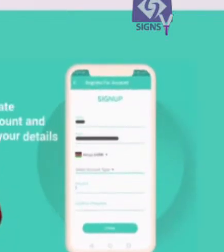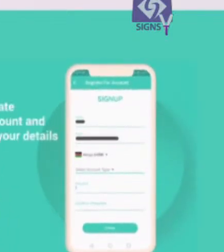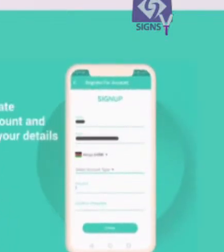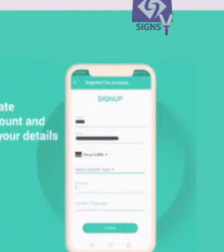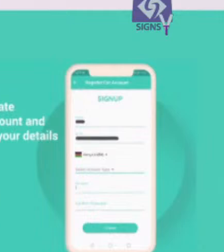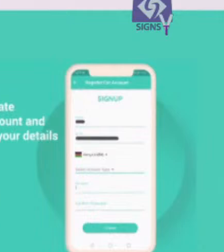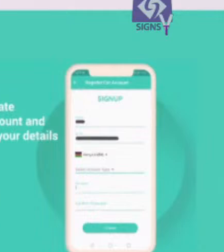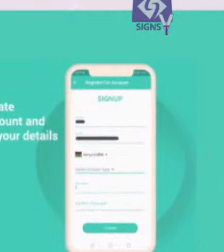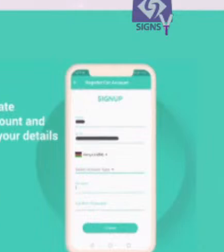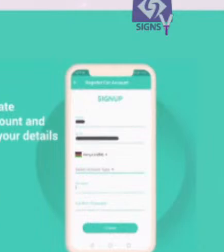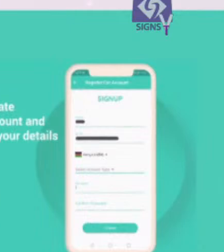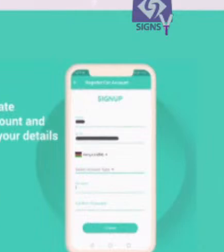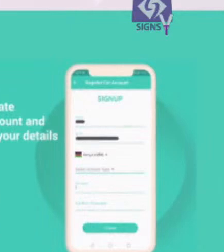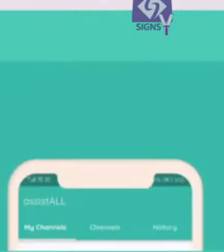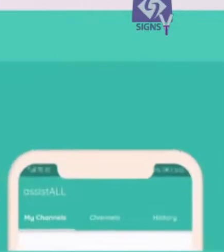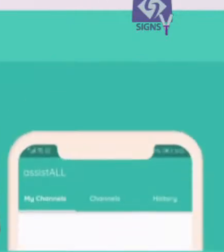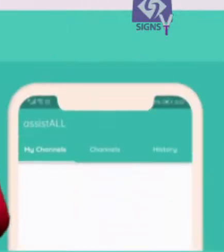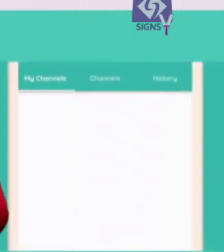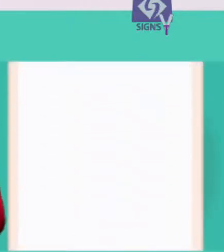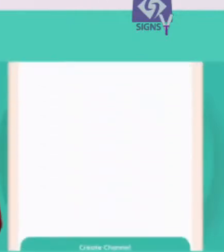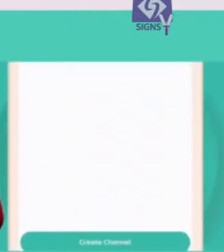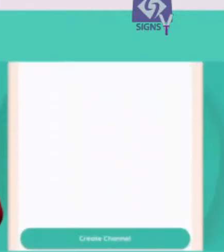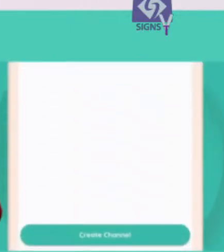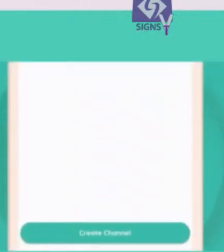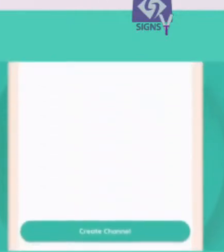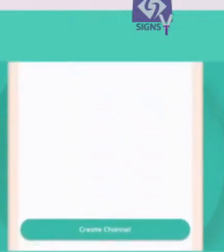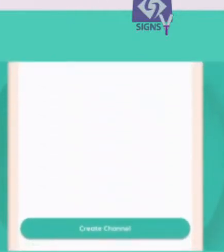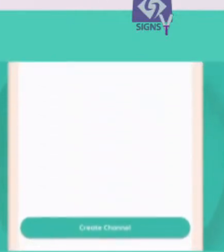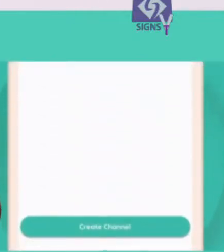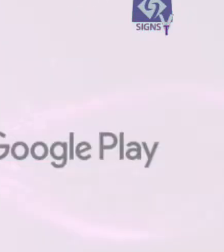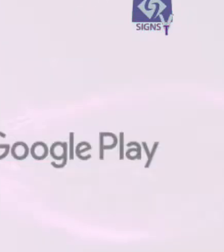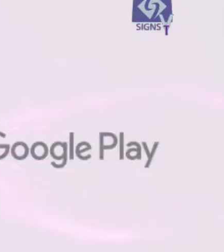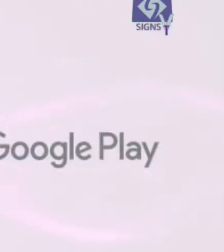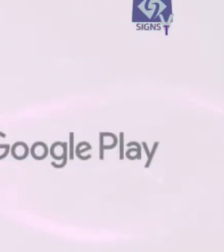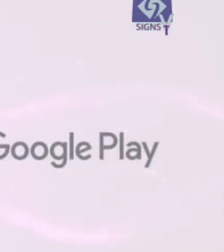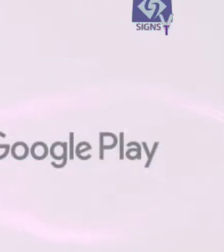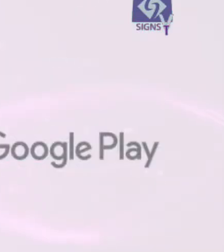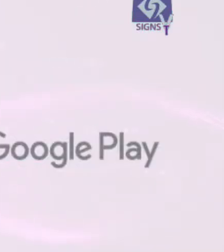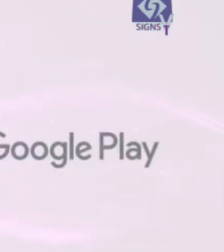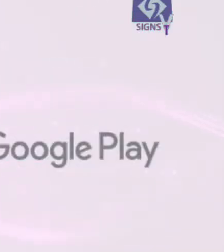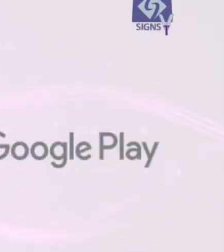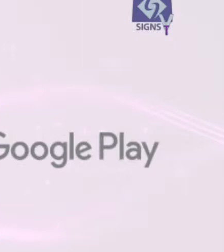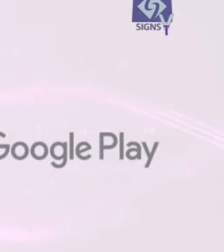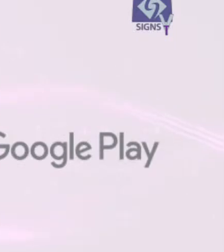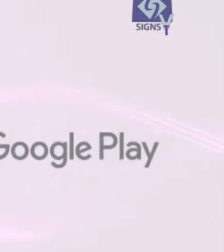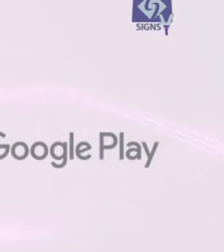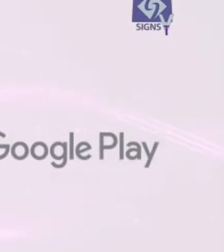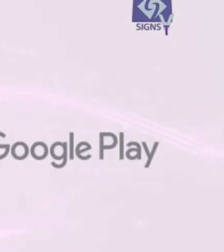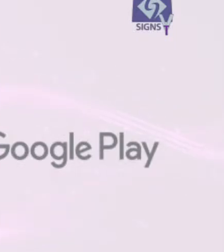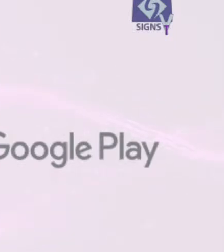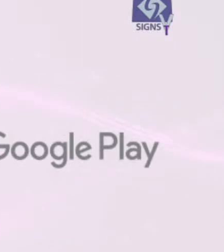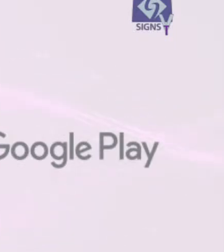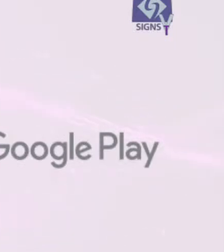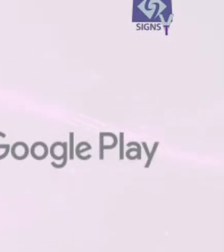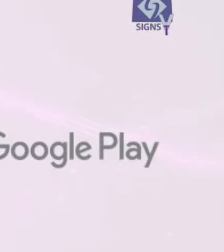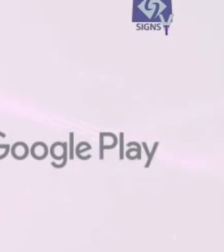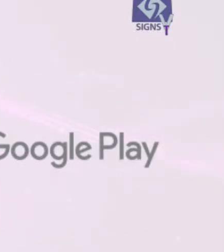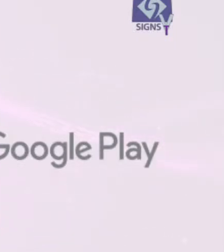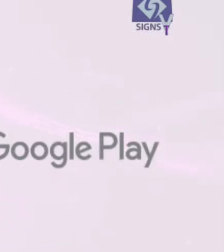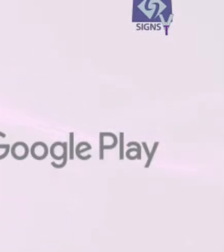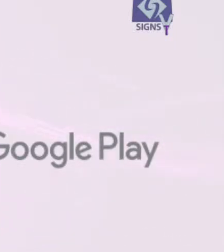Post-COVID-19, the application shall be used in higher education, employment, judicial systems, and social